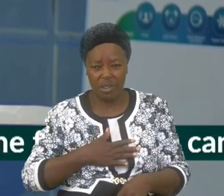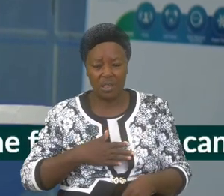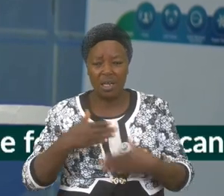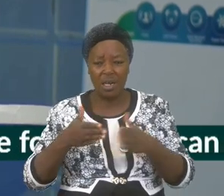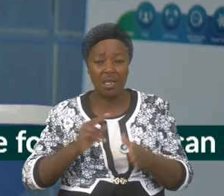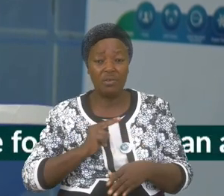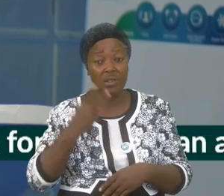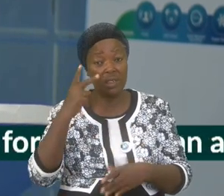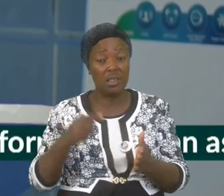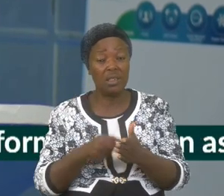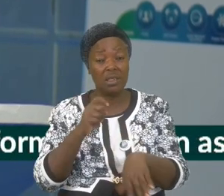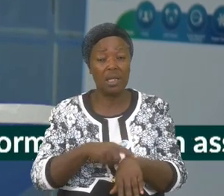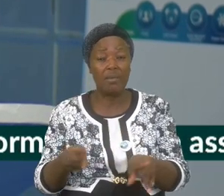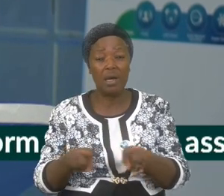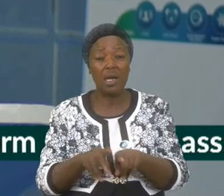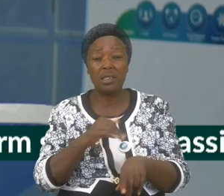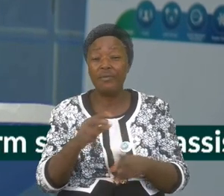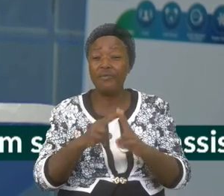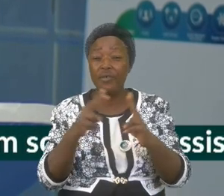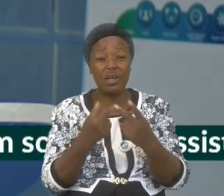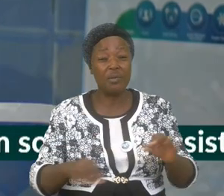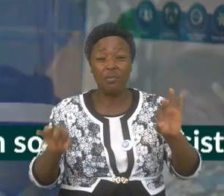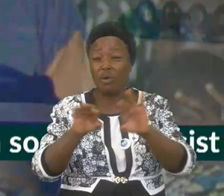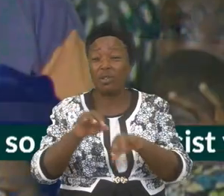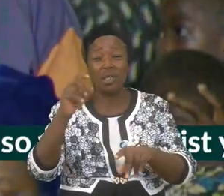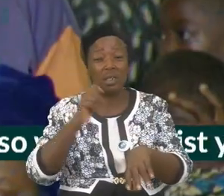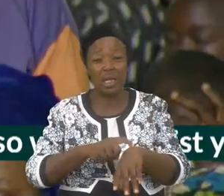boldly, clearly,